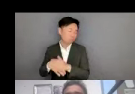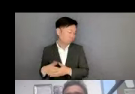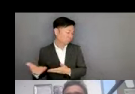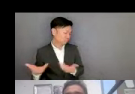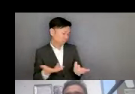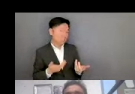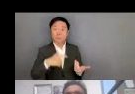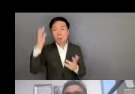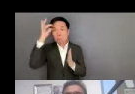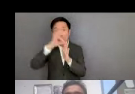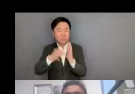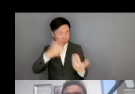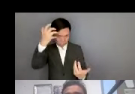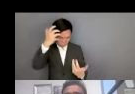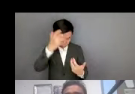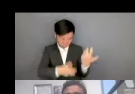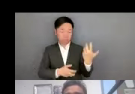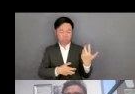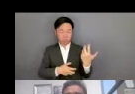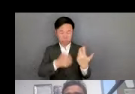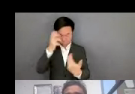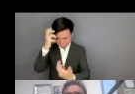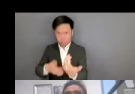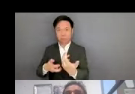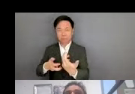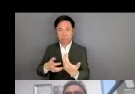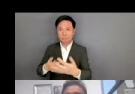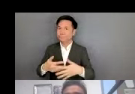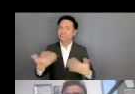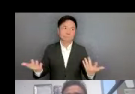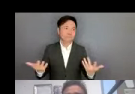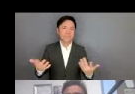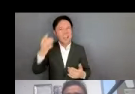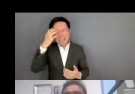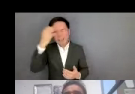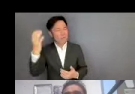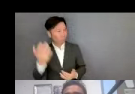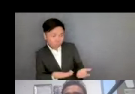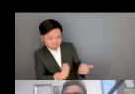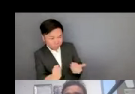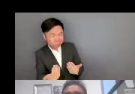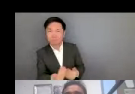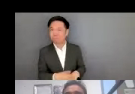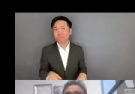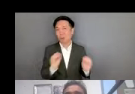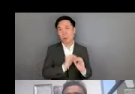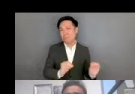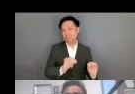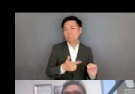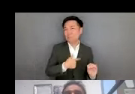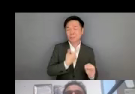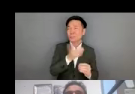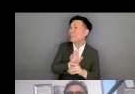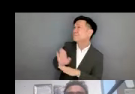neglect them when there comes the chance of leadership and decision-making